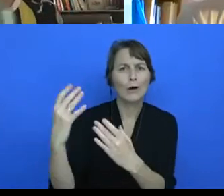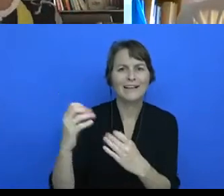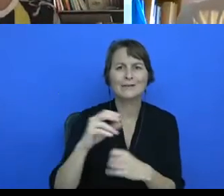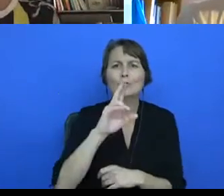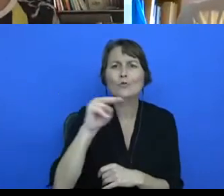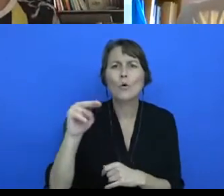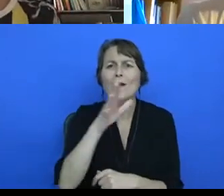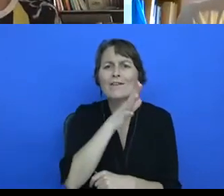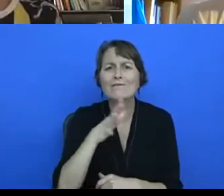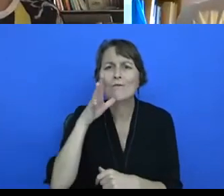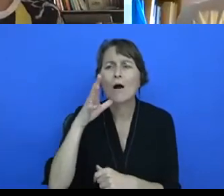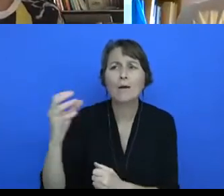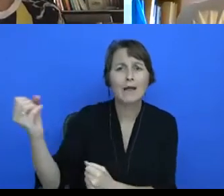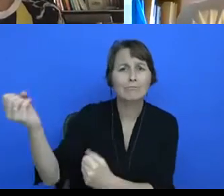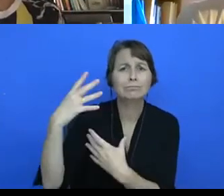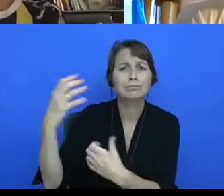other similar events.